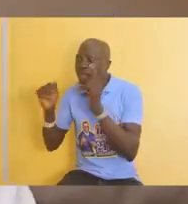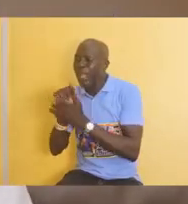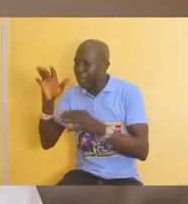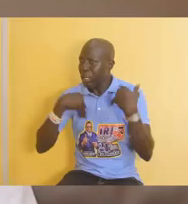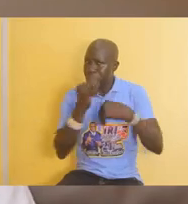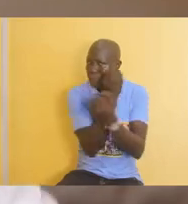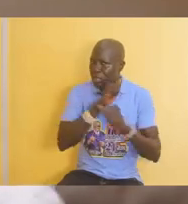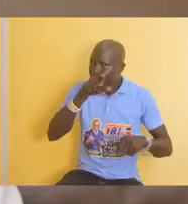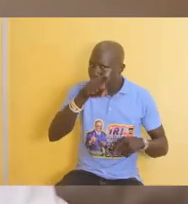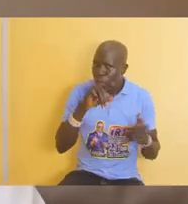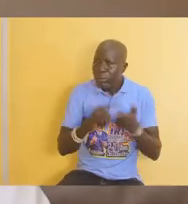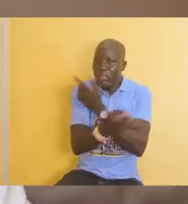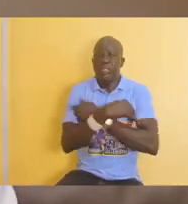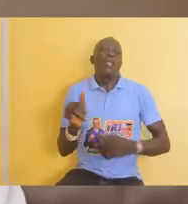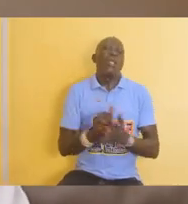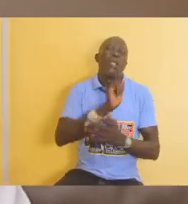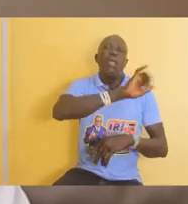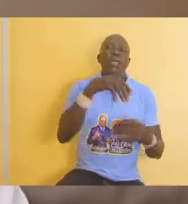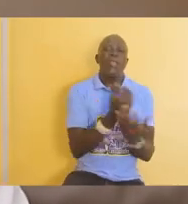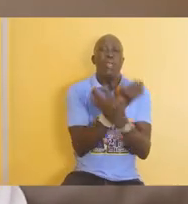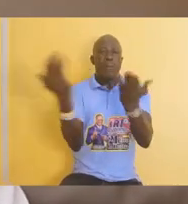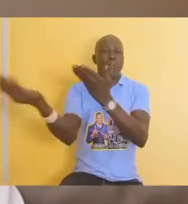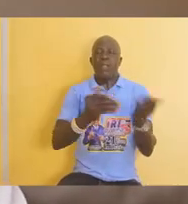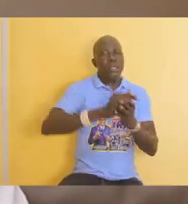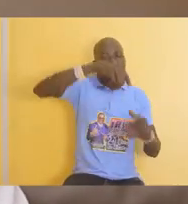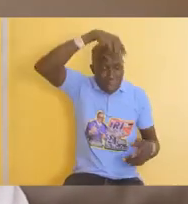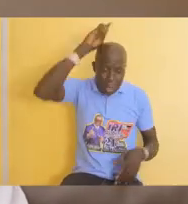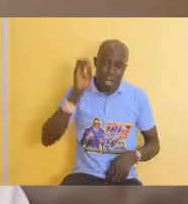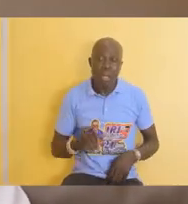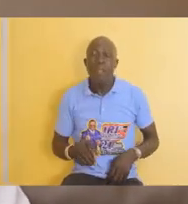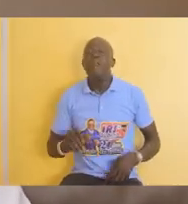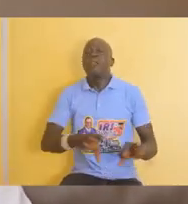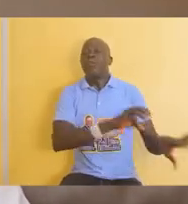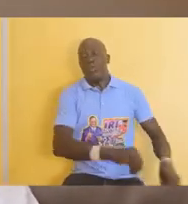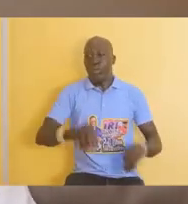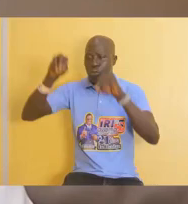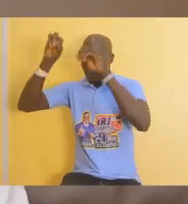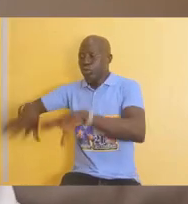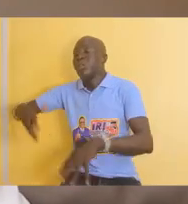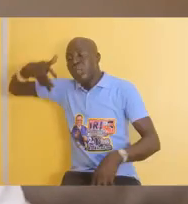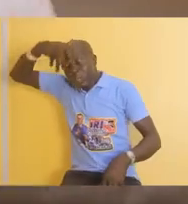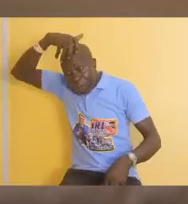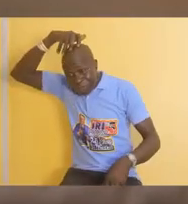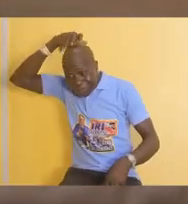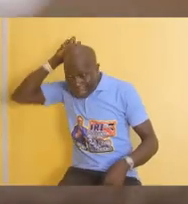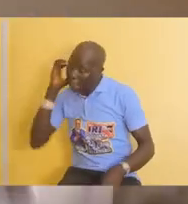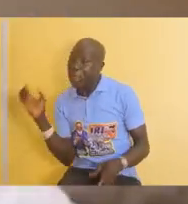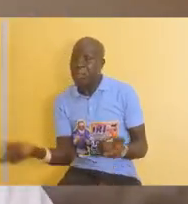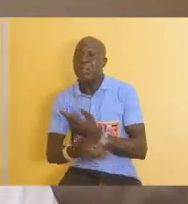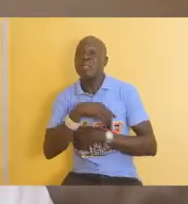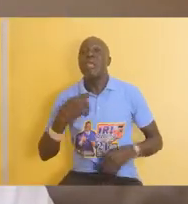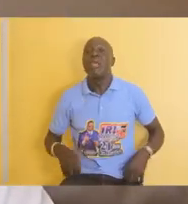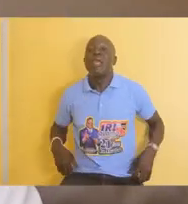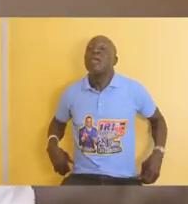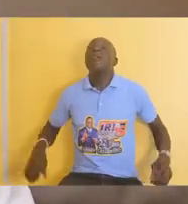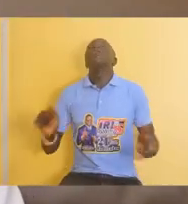There's somebody that can save you. You don't know. That day, Daniel. They put Daniel. What the juicy new woken? In lion's den. Lion joking. This is what